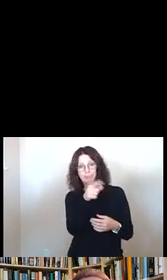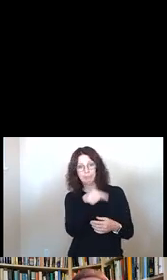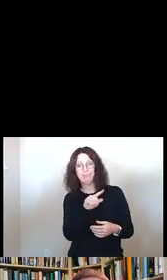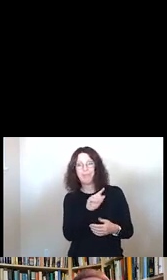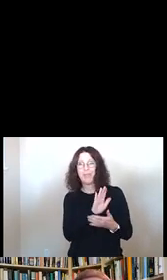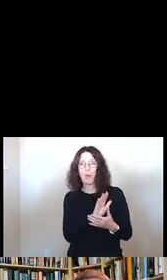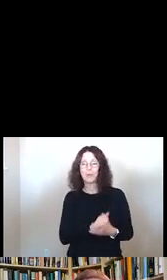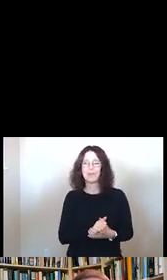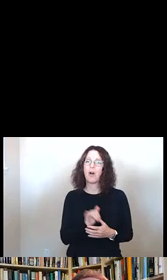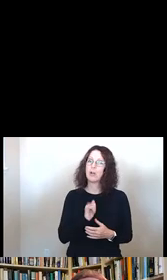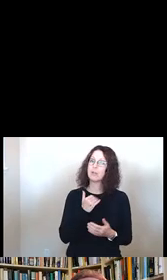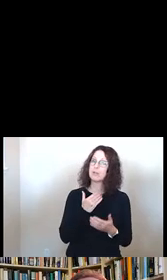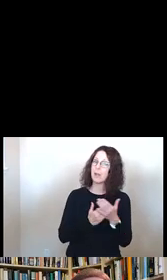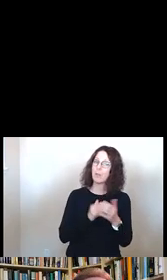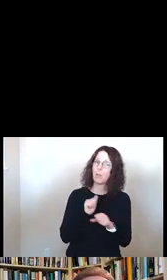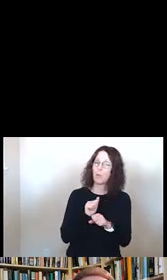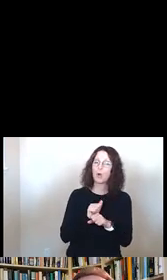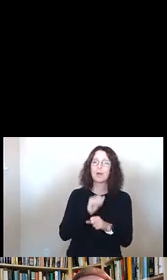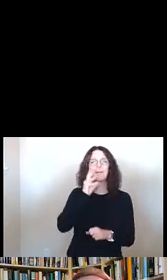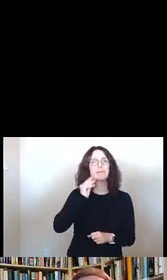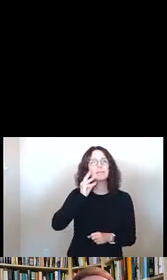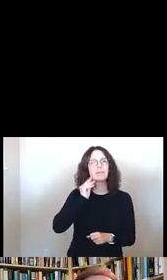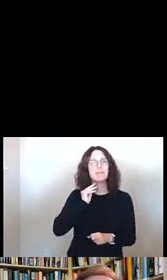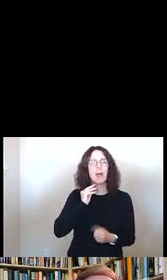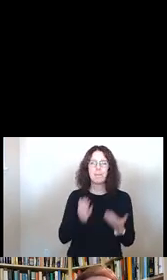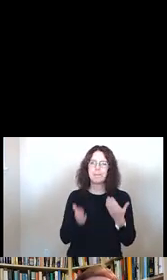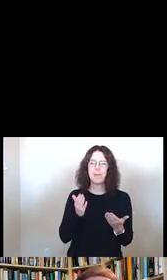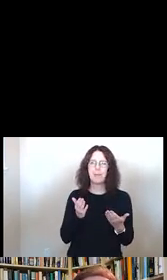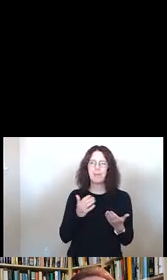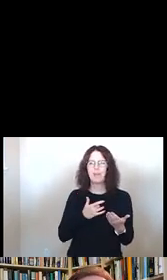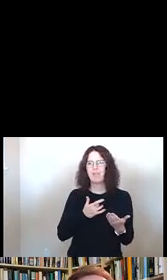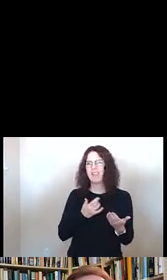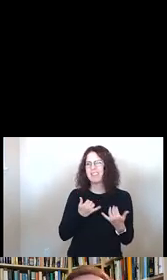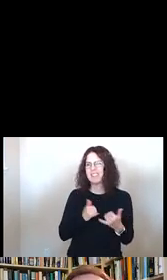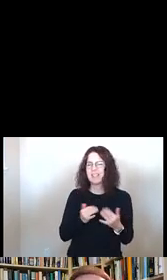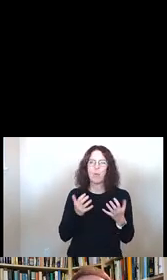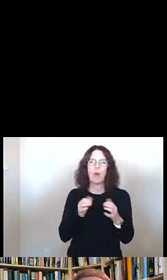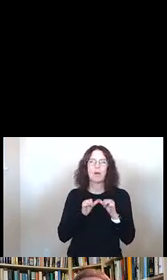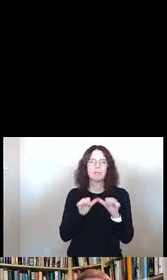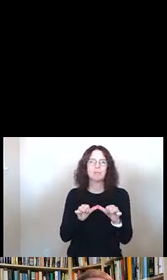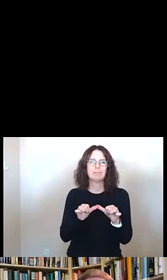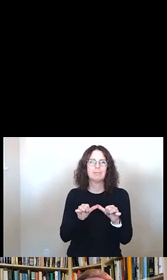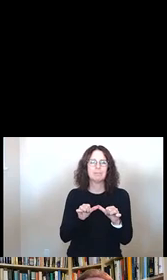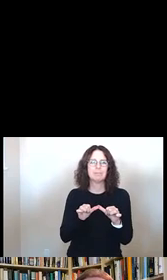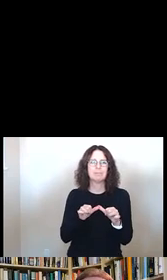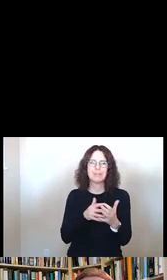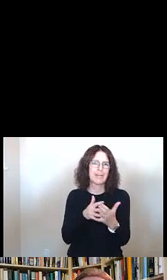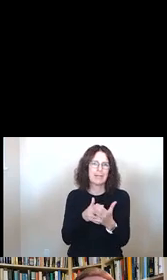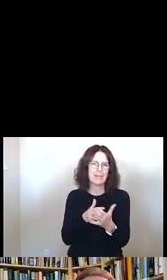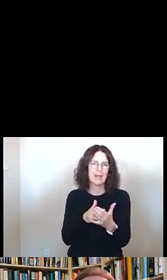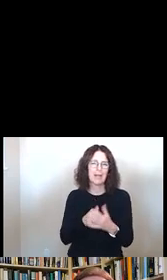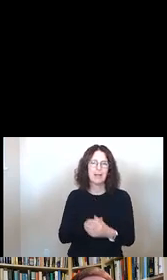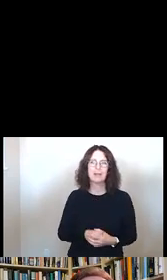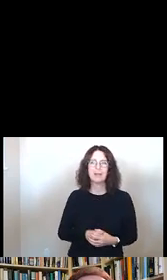experience. Or you might find that you'd like to continue your studies. So many students, as we say, start in arts and use what they've learned here